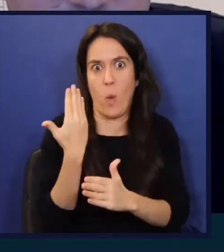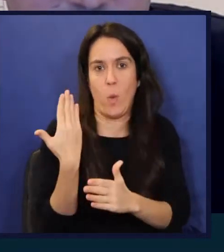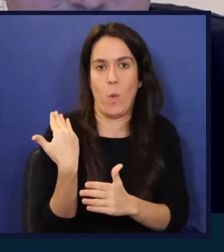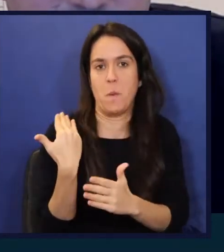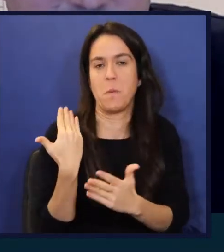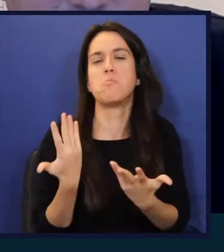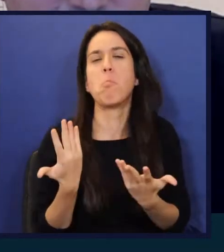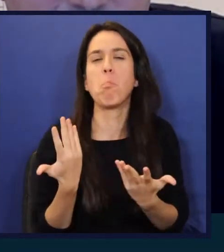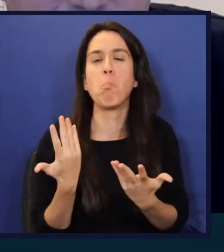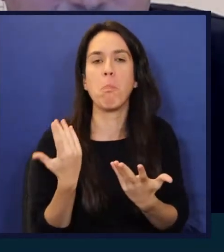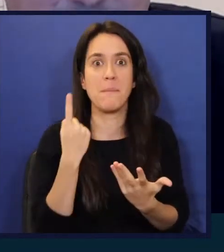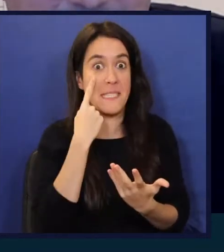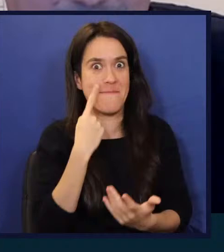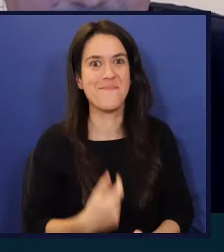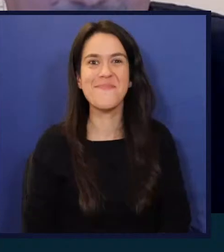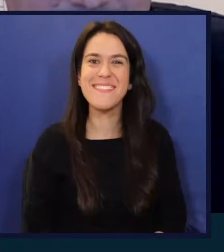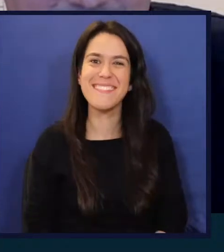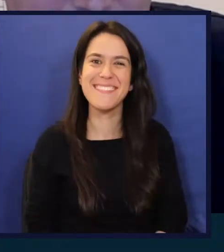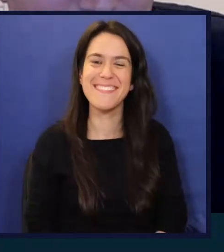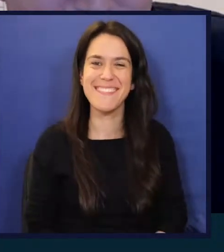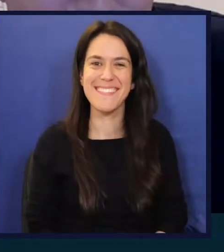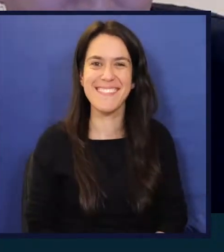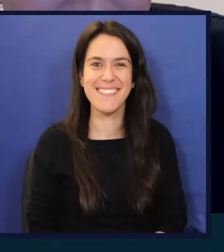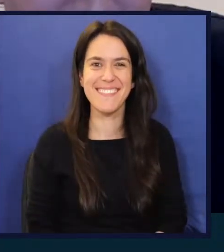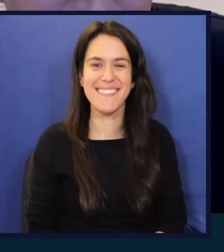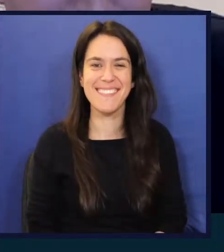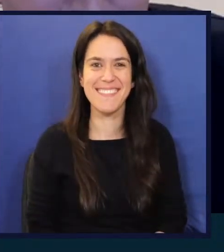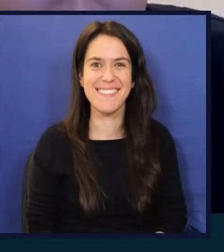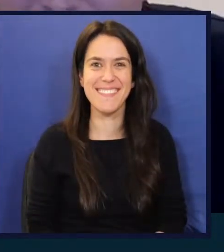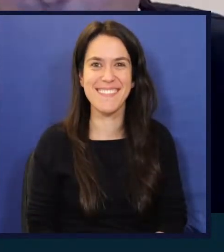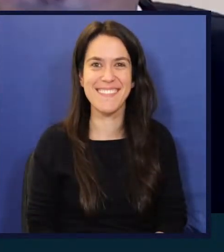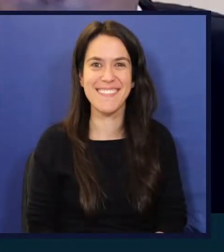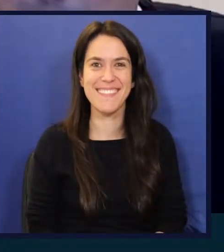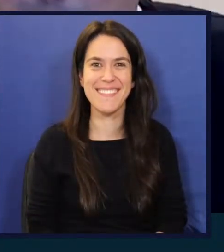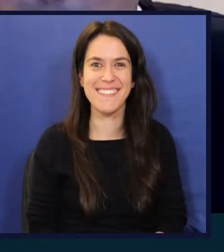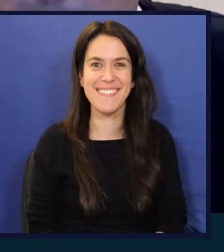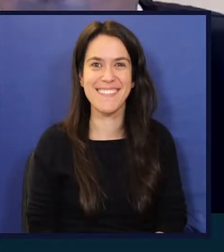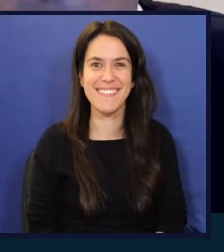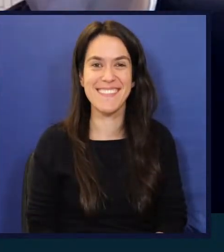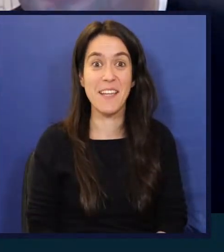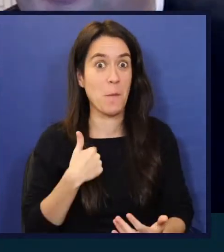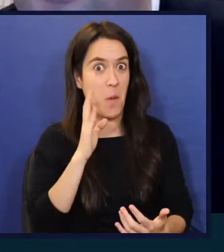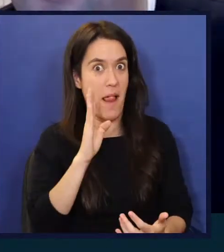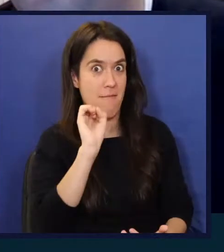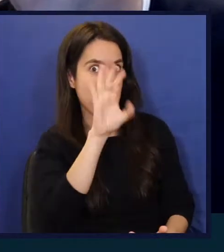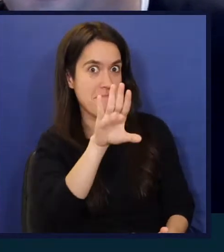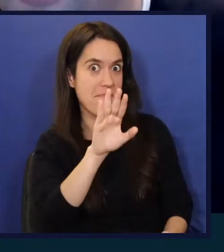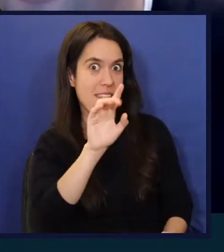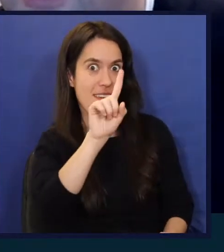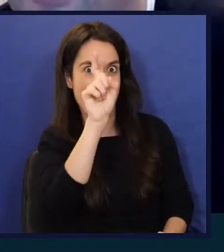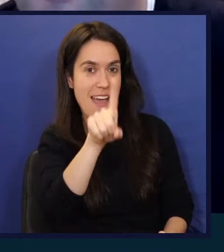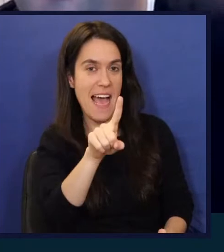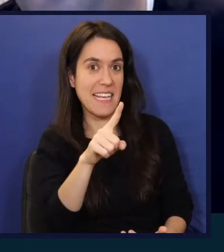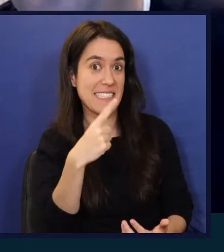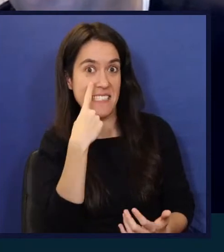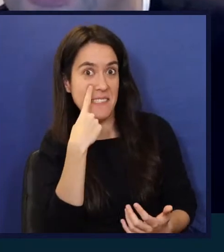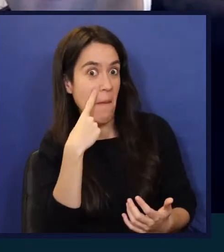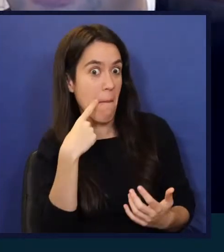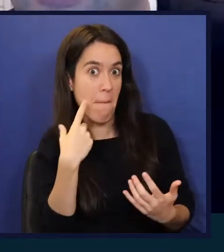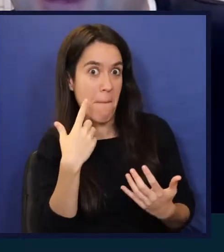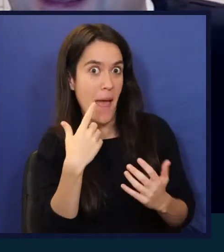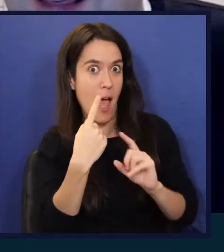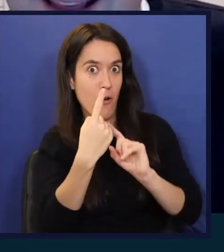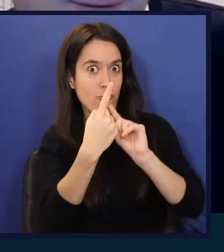yeah, let's see. Yeah, we're just going to ask them for it, and then we'll see where we'll